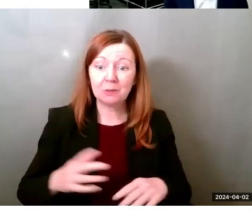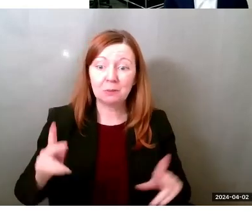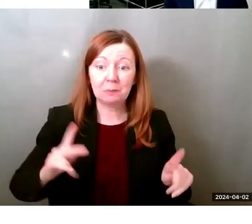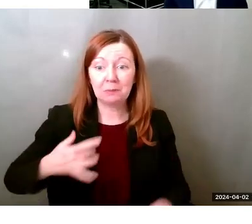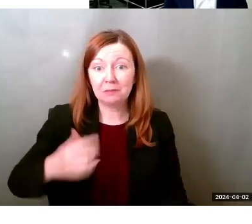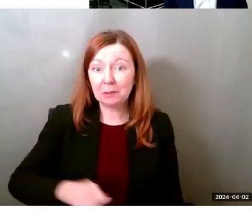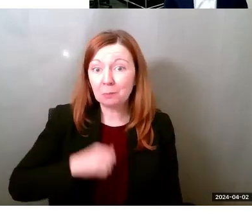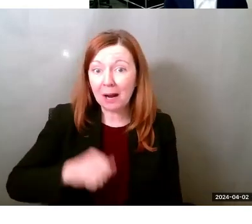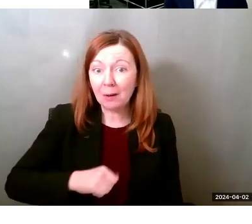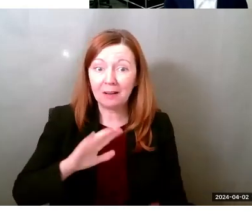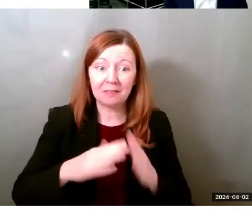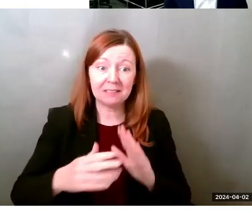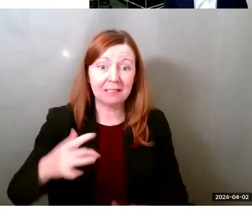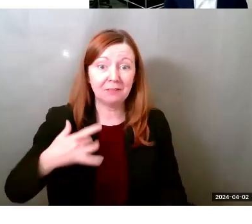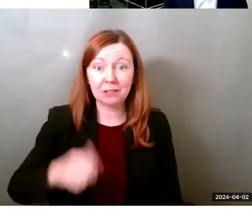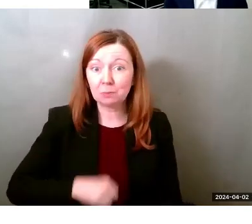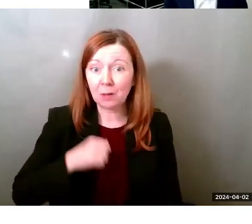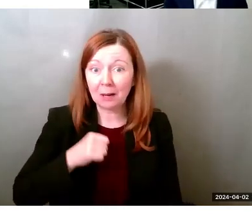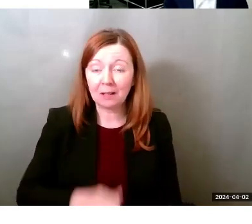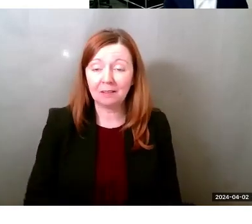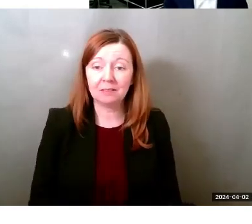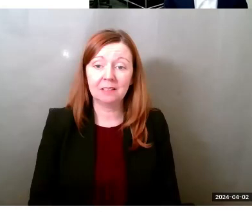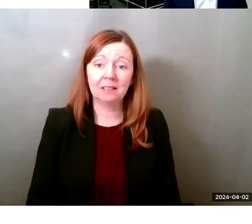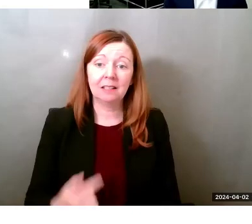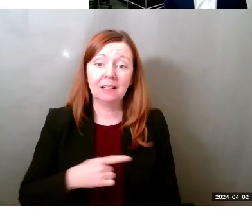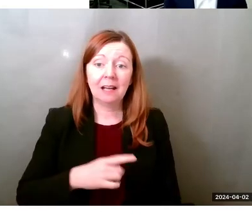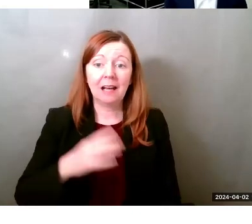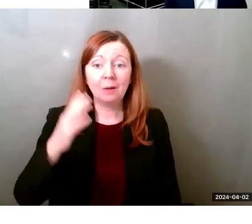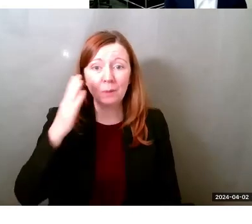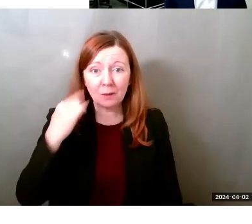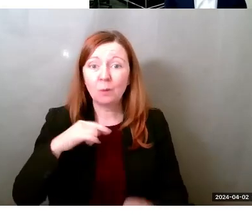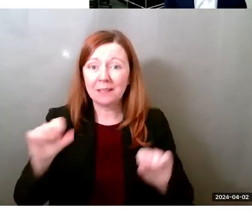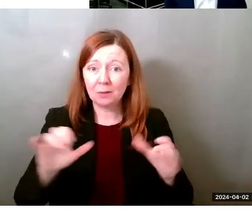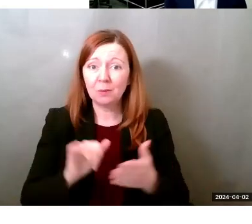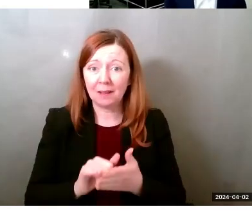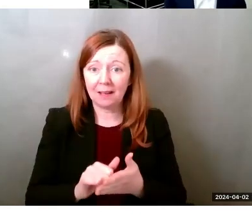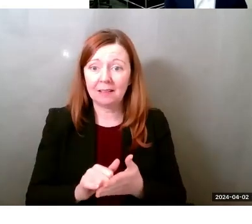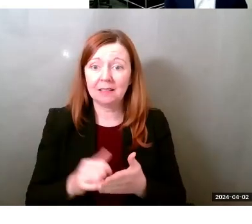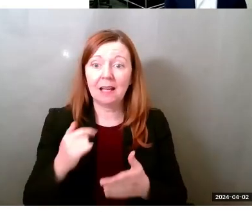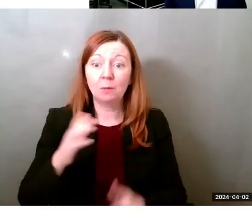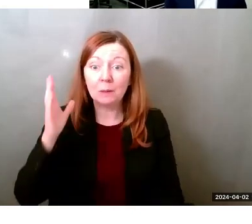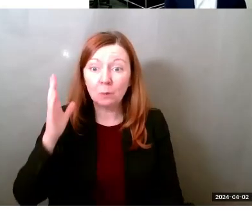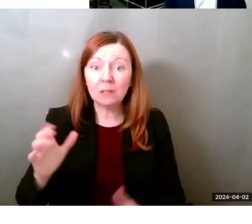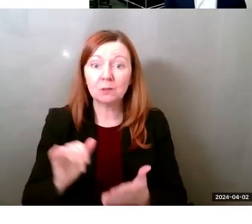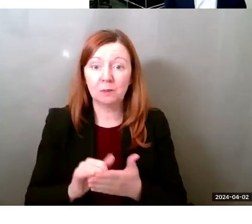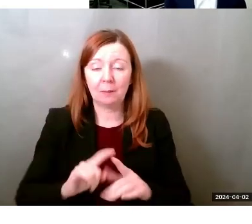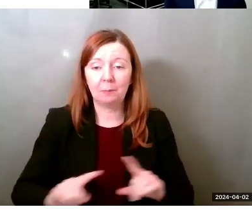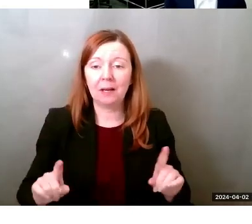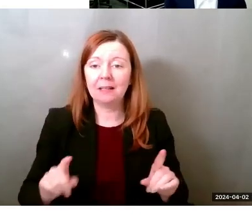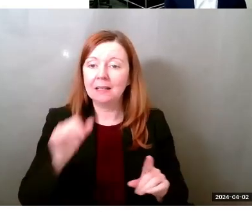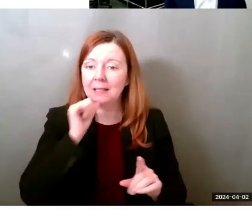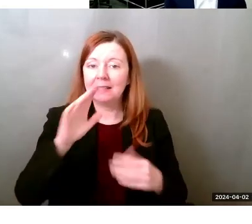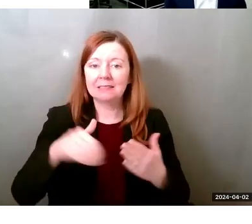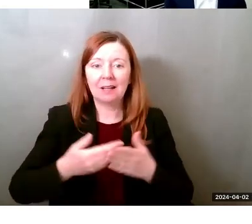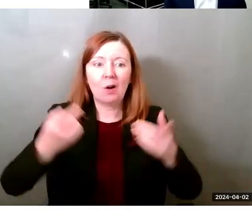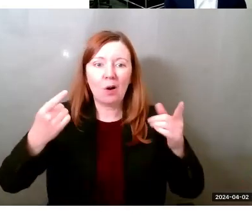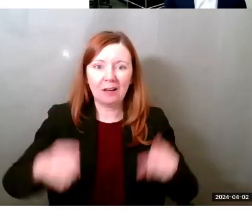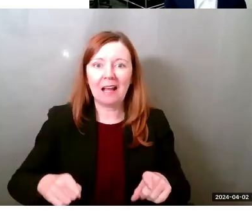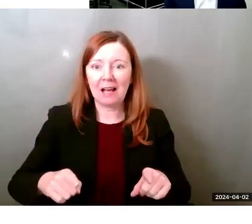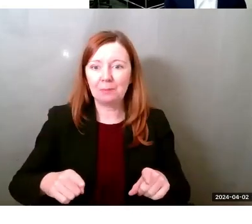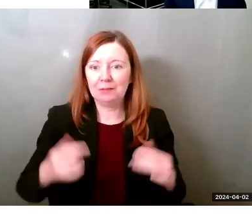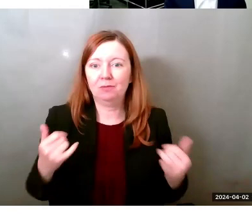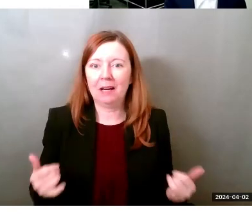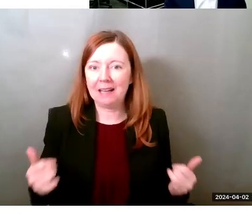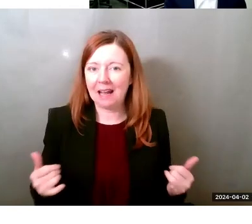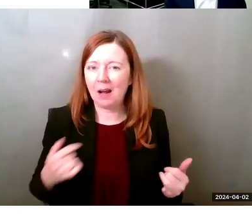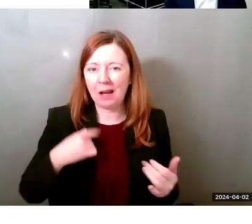of, the city is proud of. And we know that we can do that, and we will do that, but it's not all going to happen right